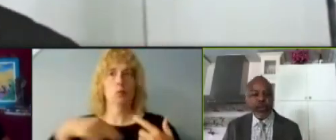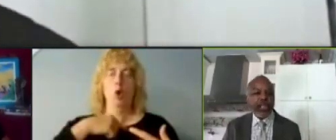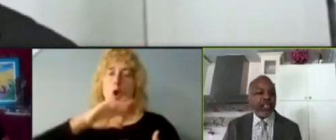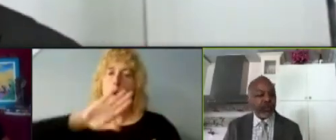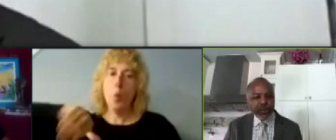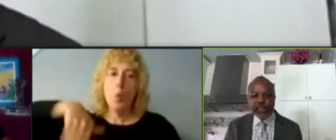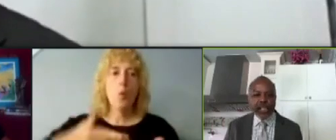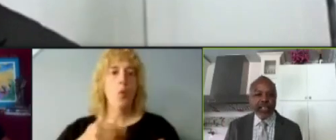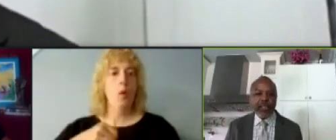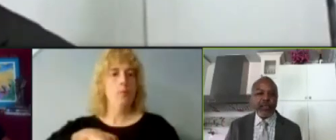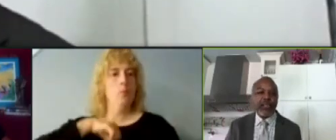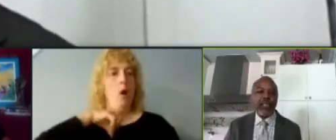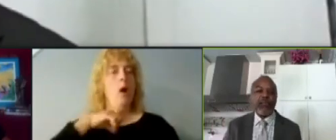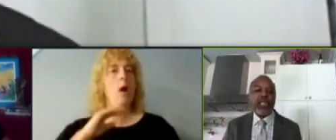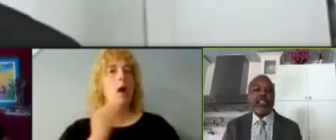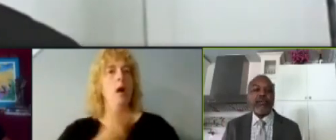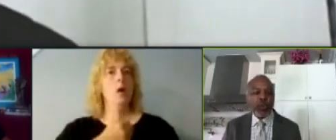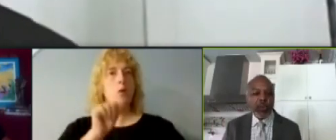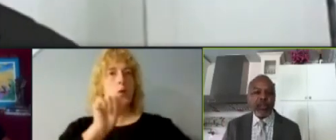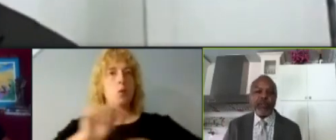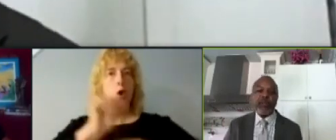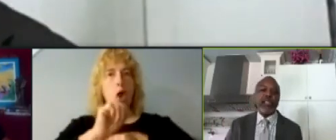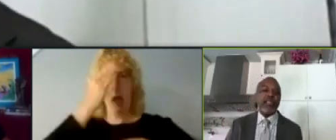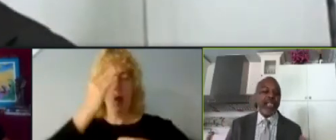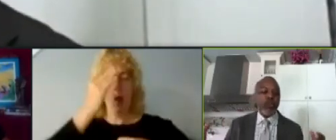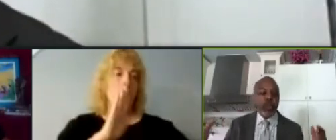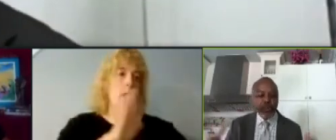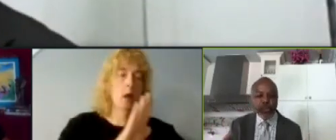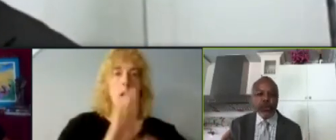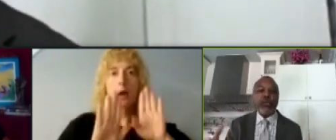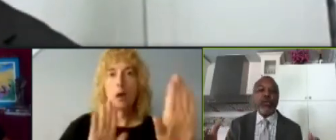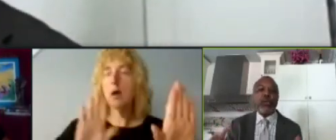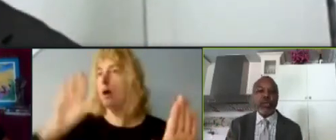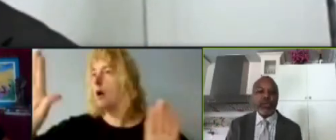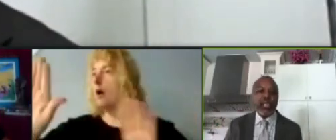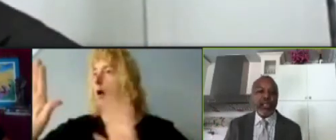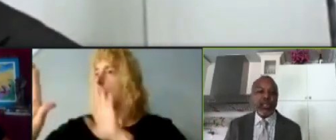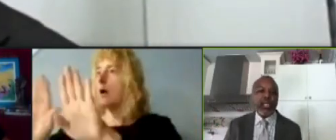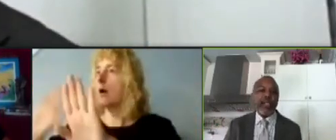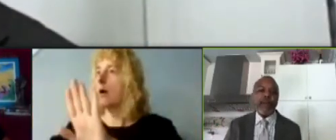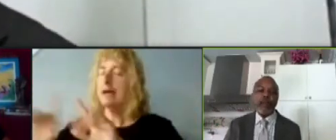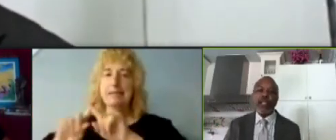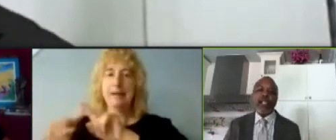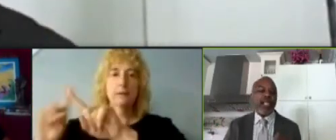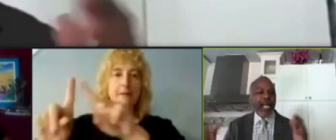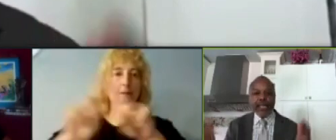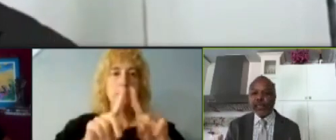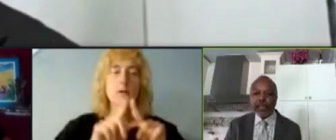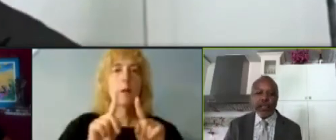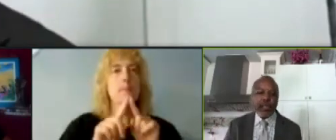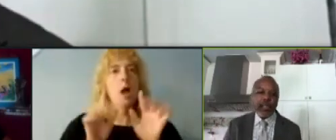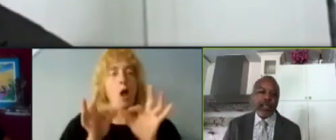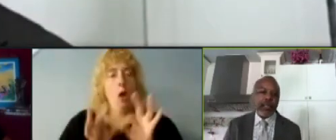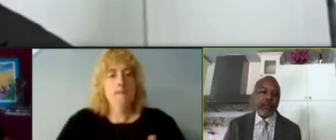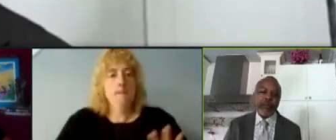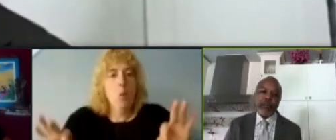we're doing in different silos, but it's important that we do what we're doing here today.